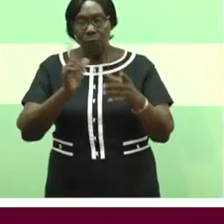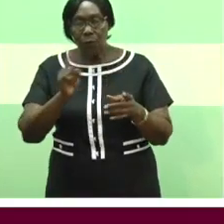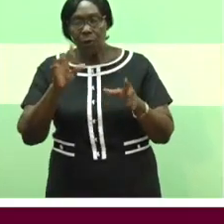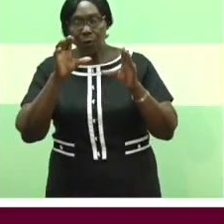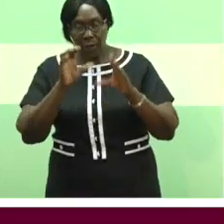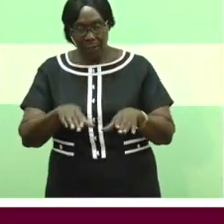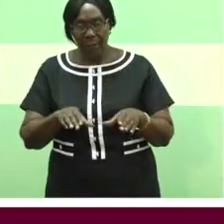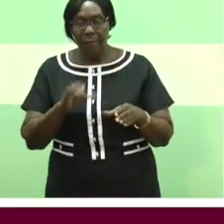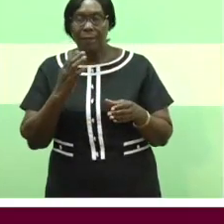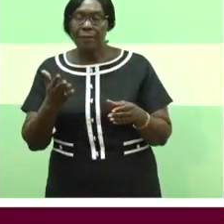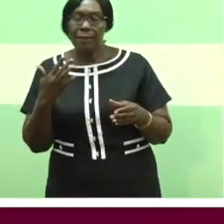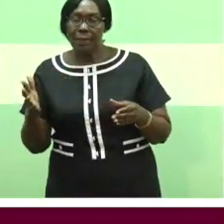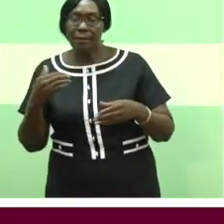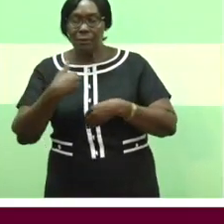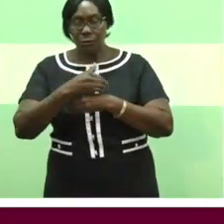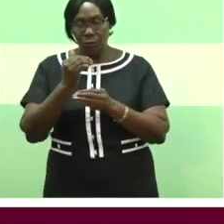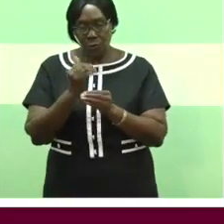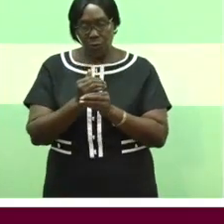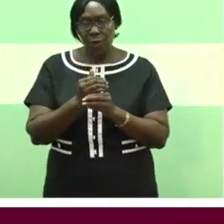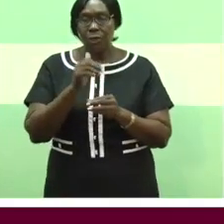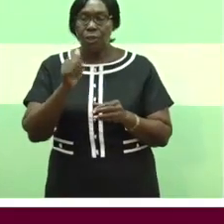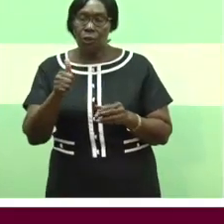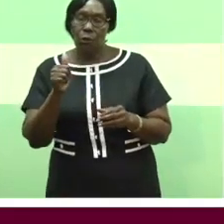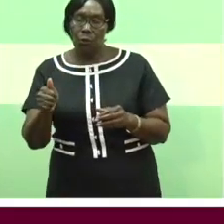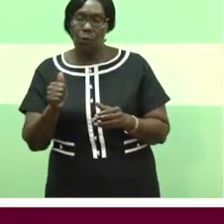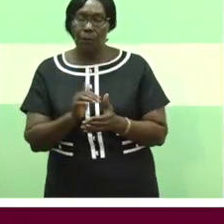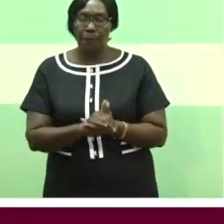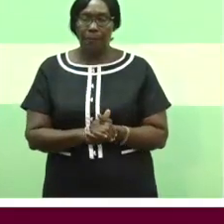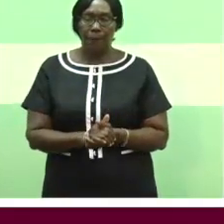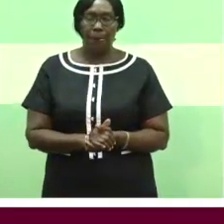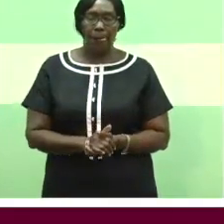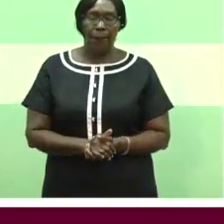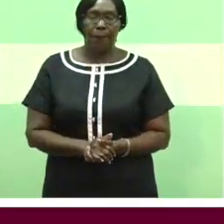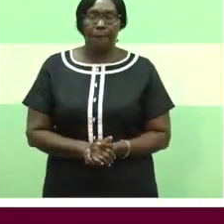get resources to create your very own.